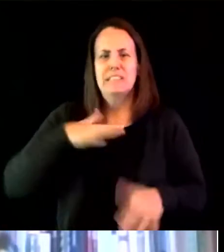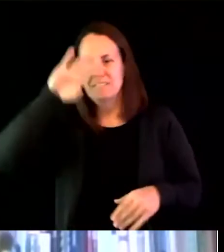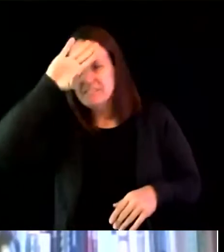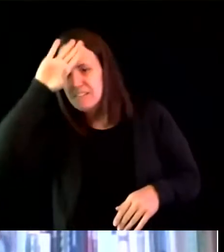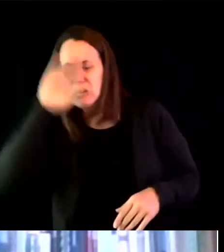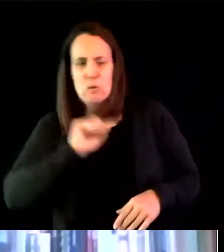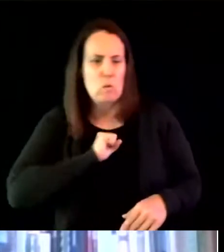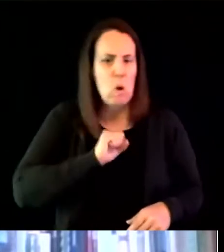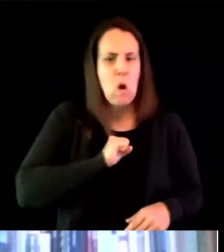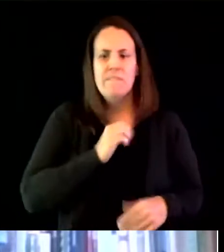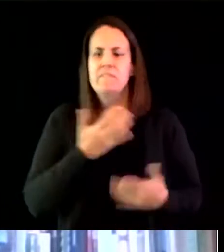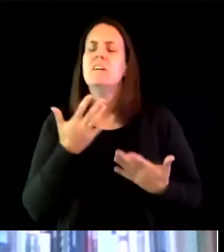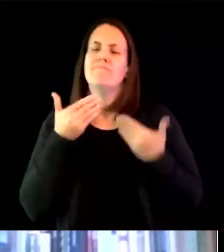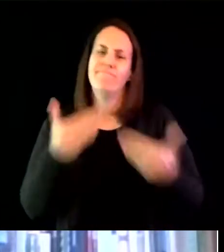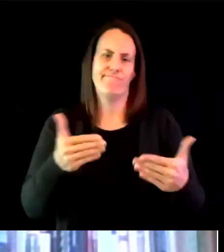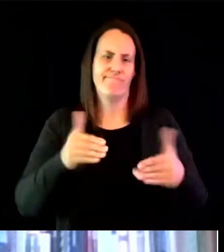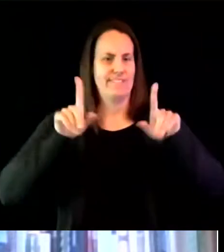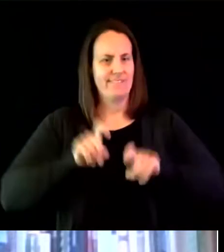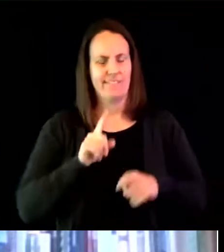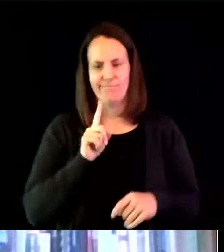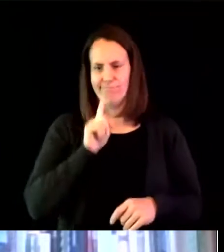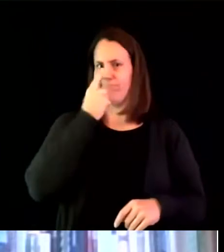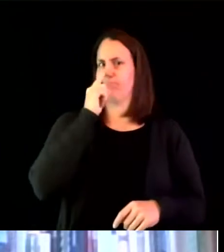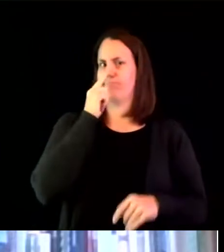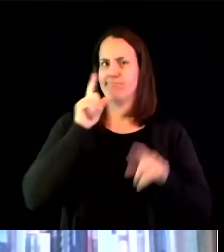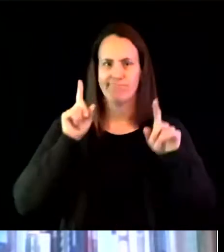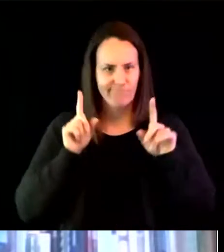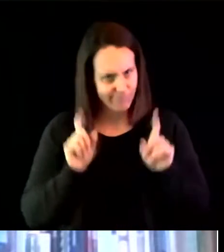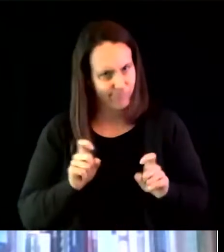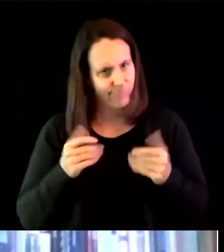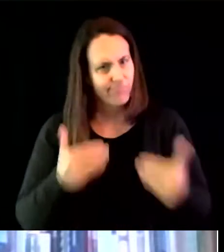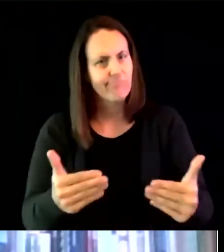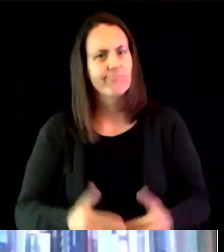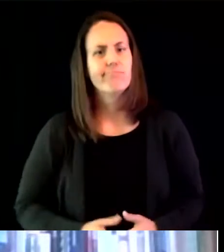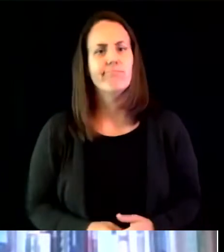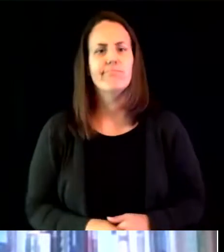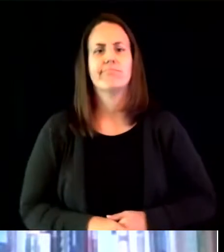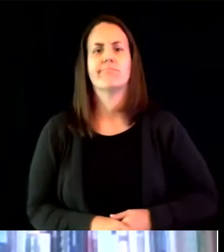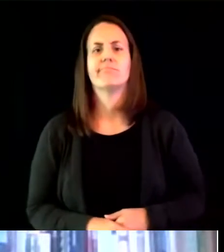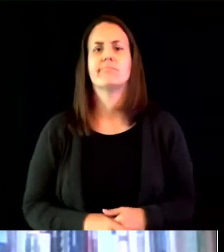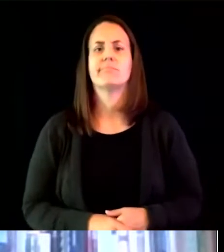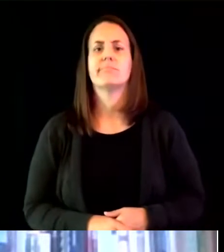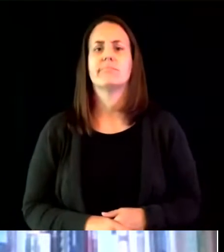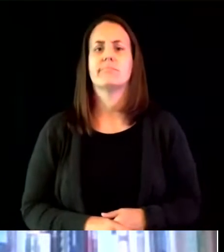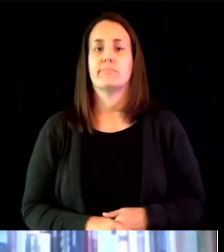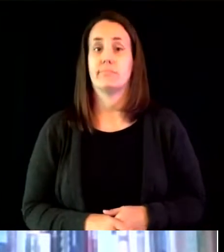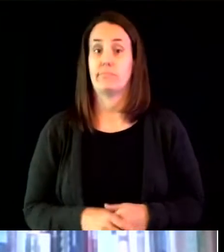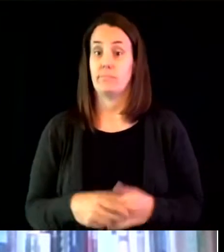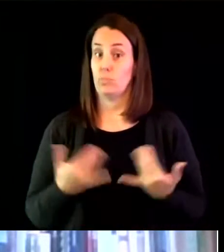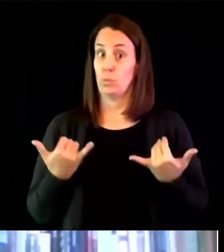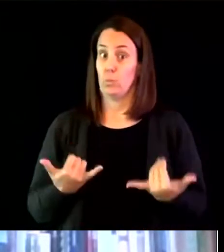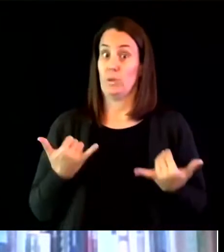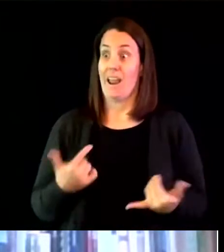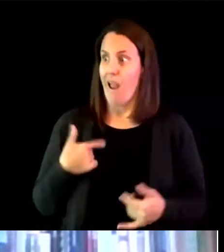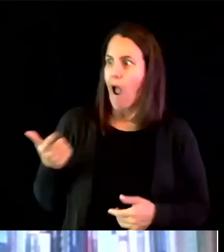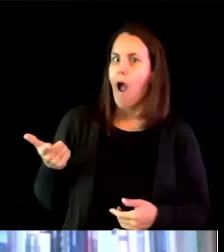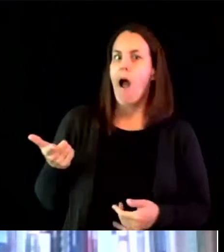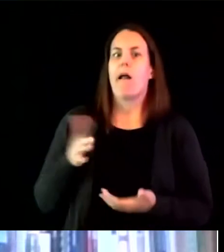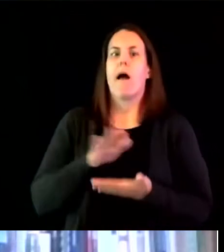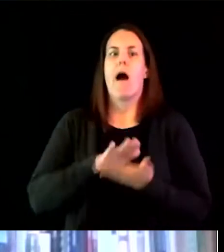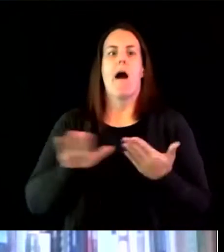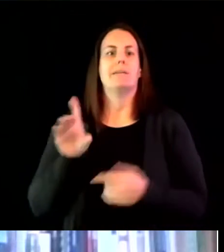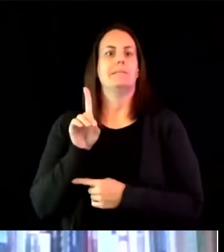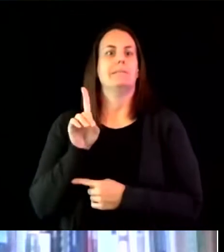I'm joined by Deb Standridge, the CEO of our alternate care facility, a person to whom we all owe